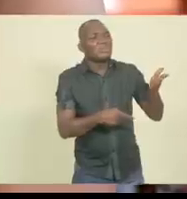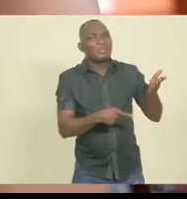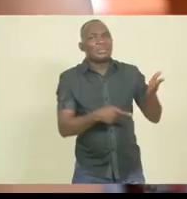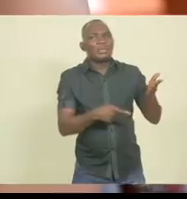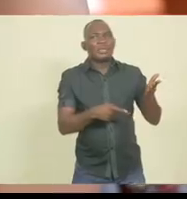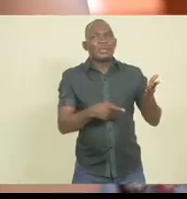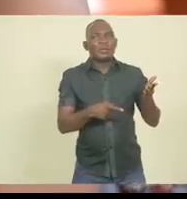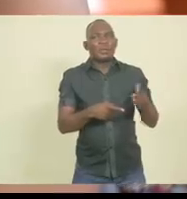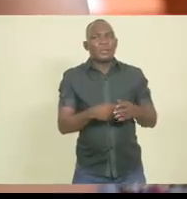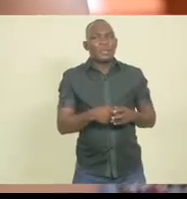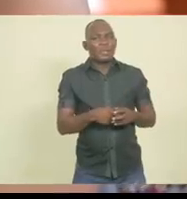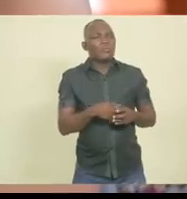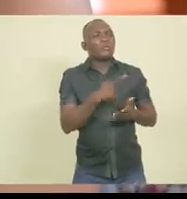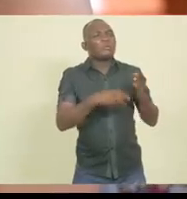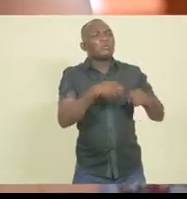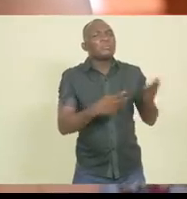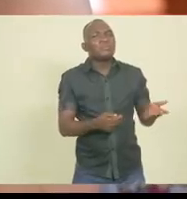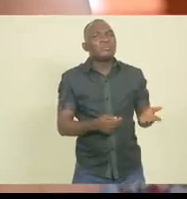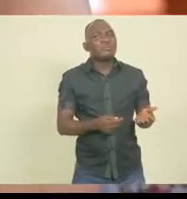Is work stressing you out?